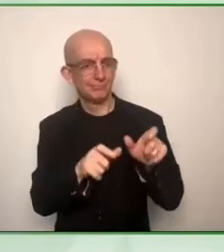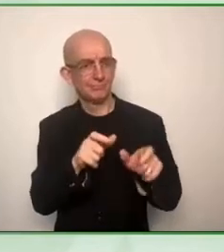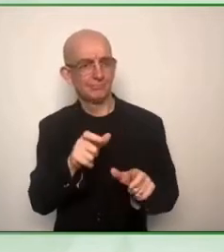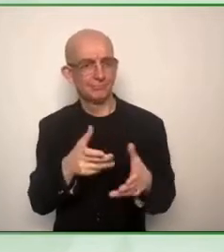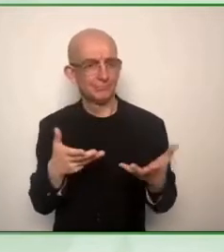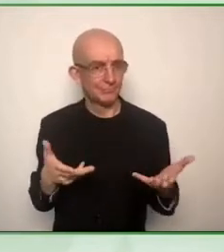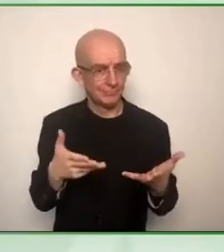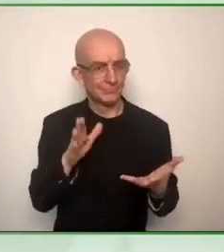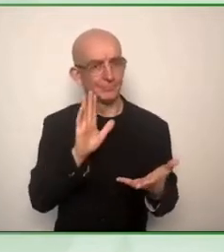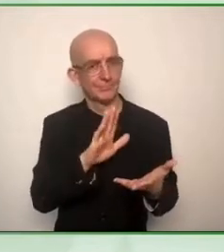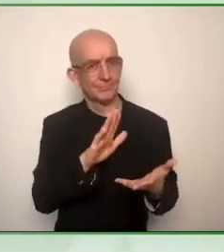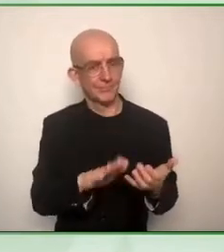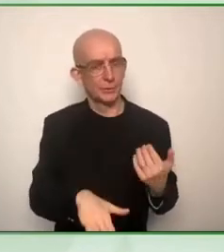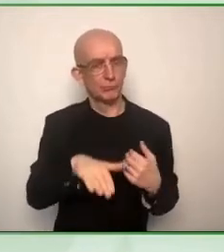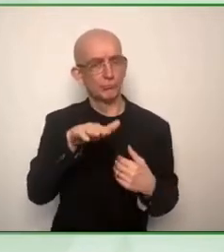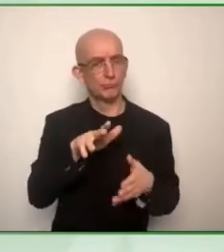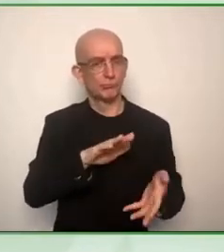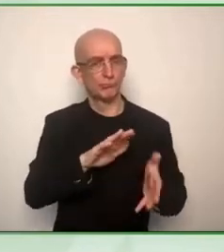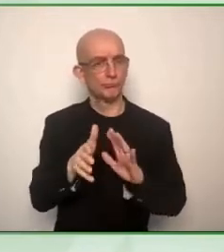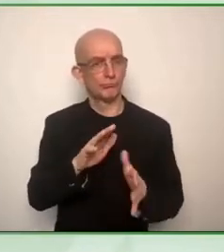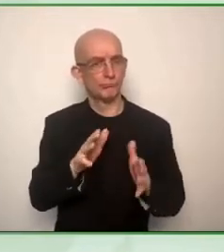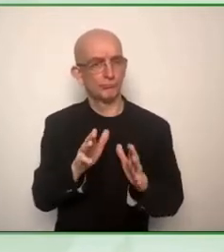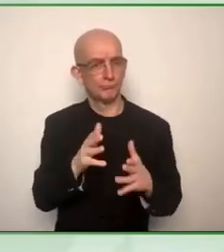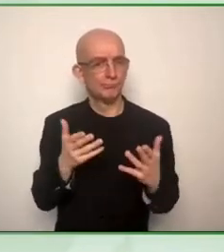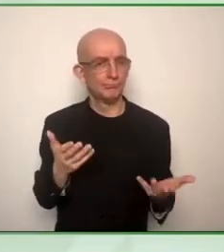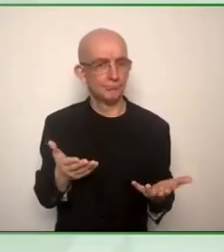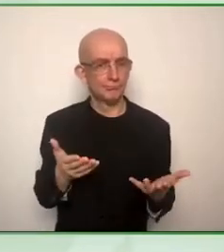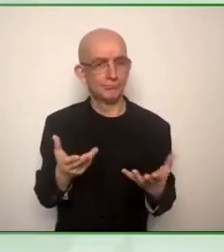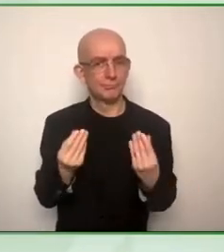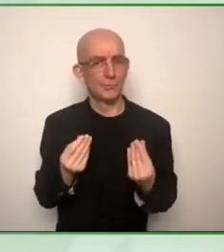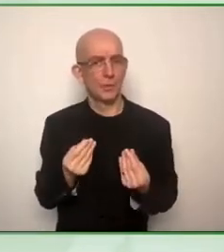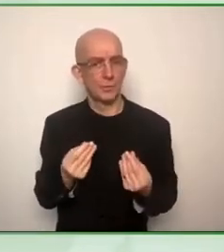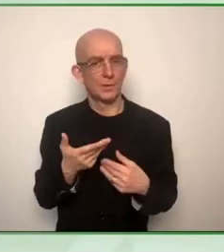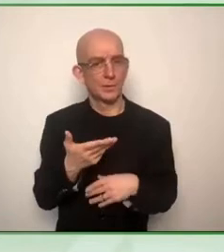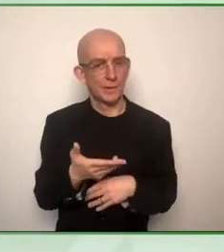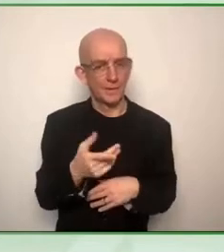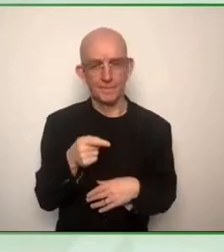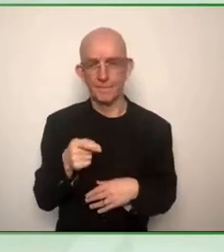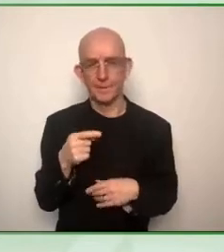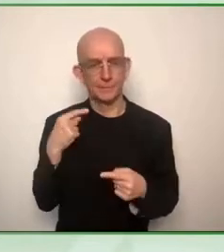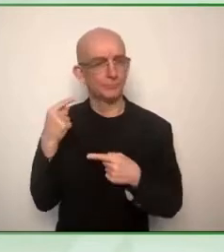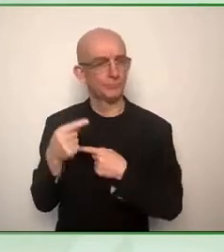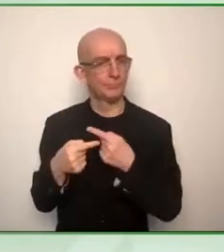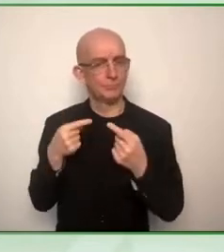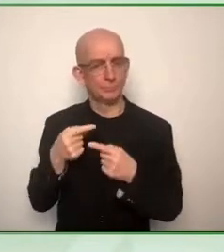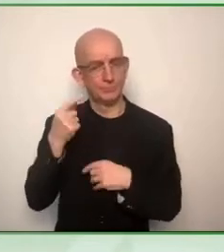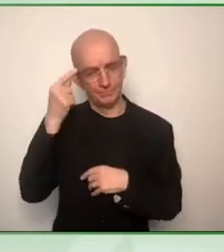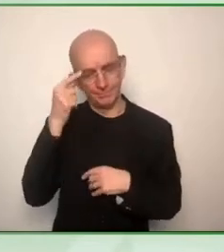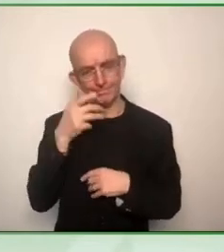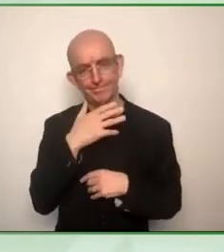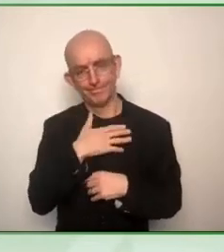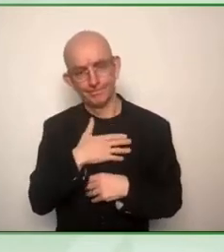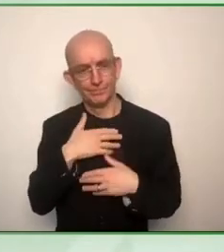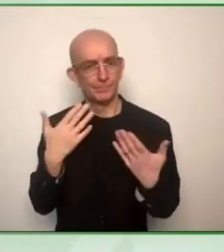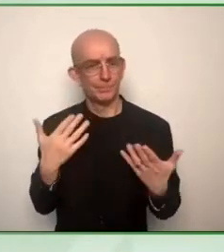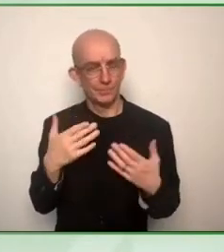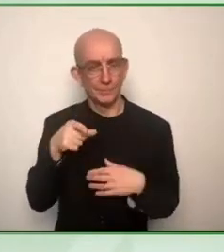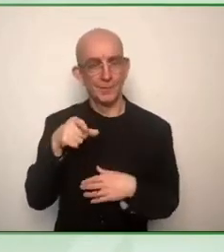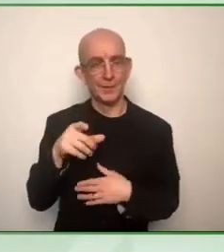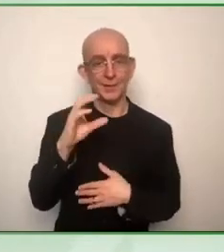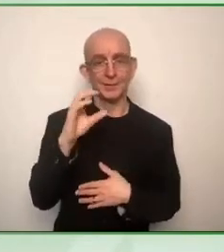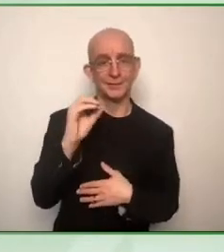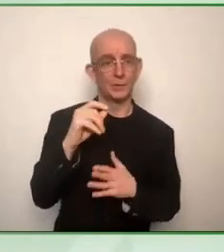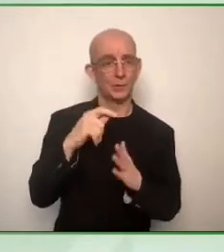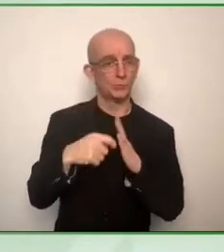so much interest in this within South Africa, as well as the international audience, members who were at Zero Project as well, who were interested